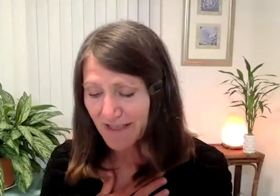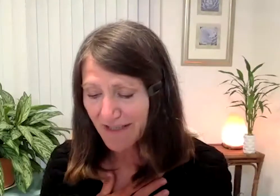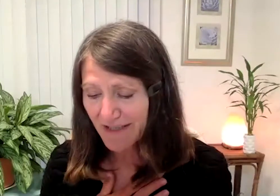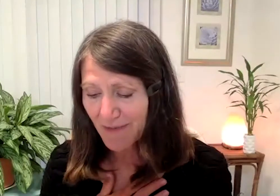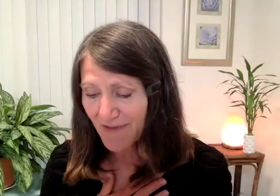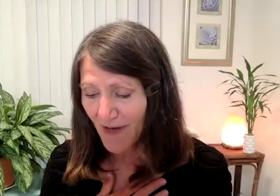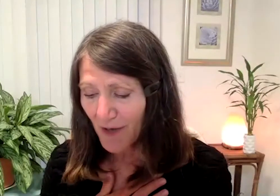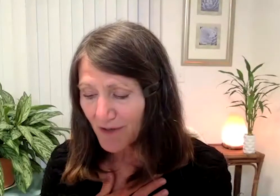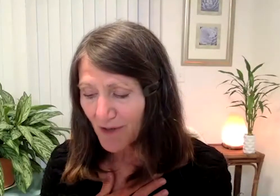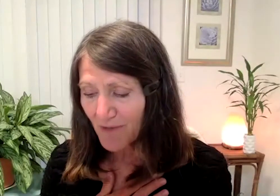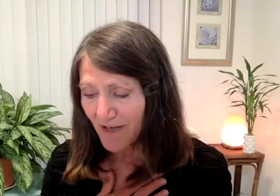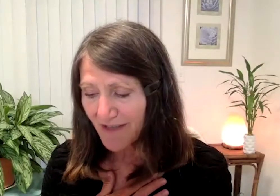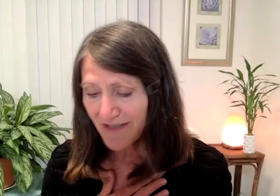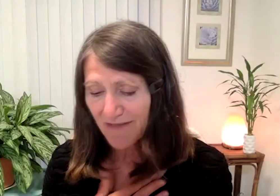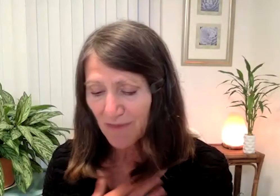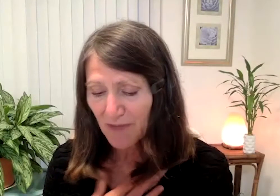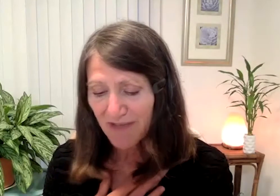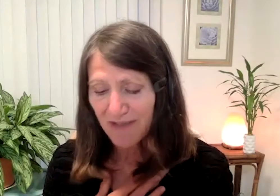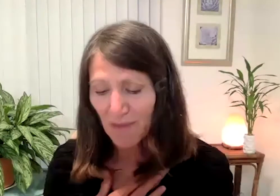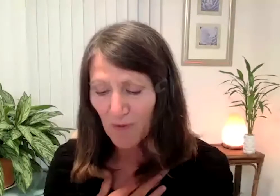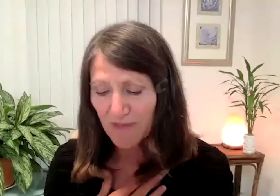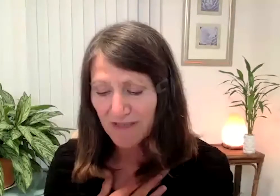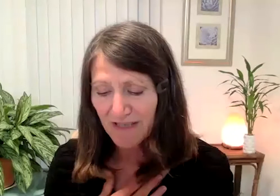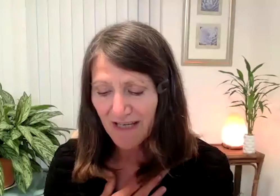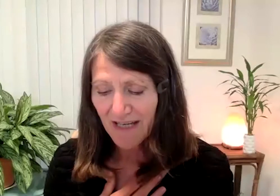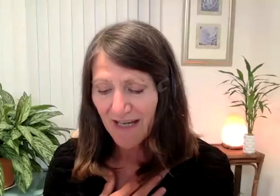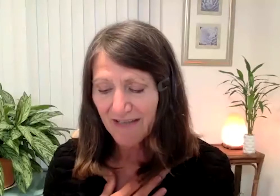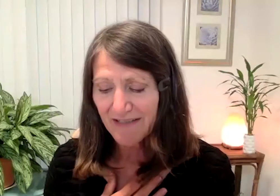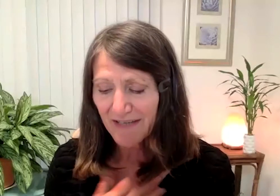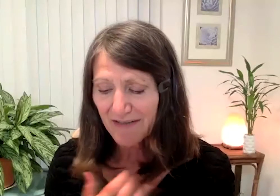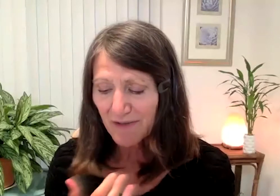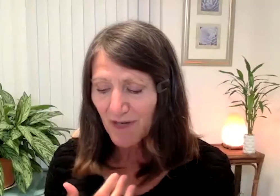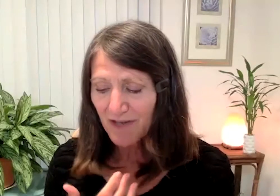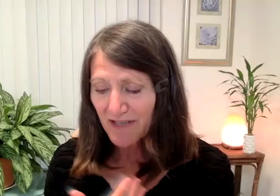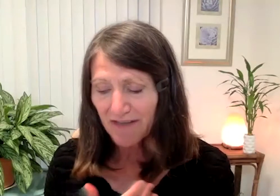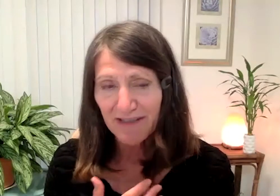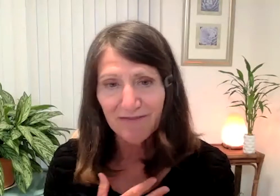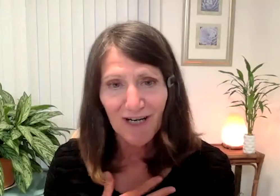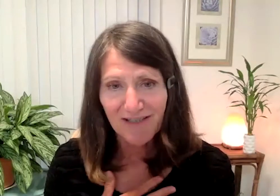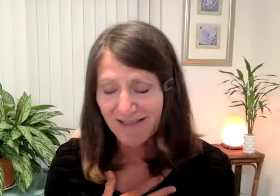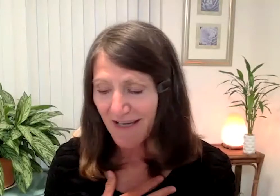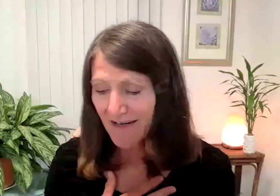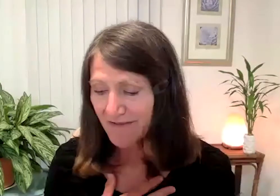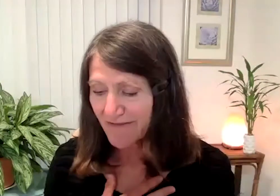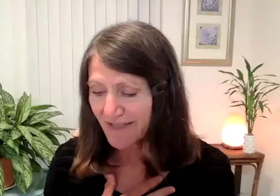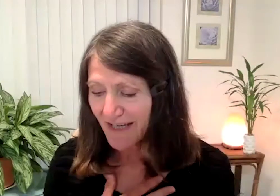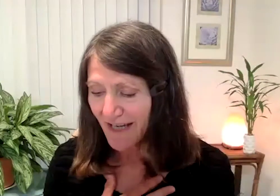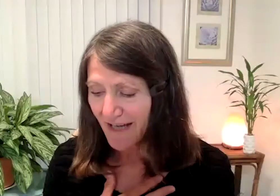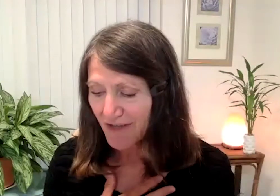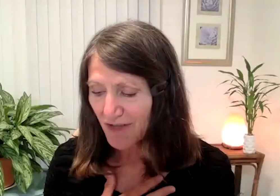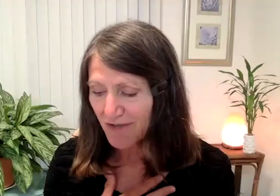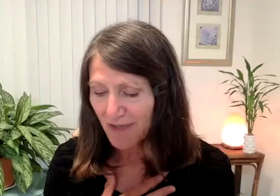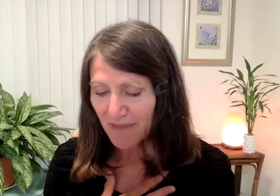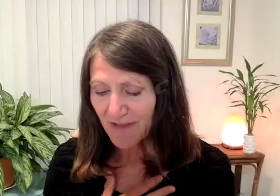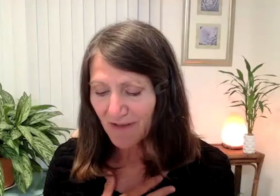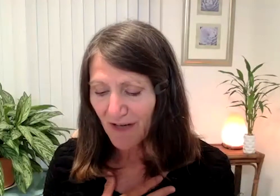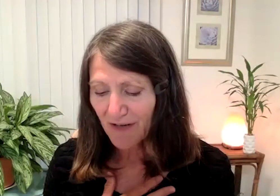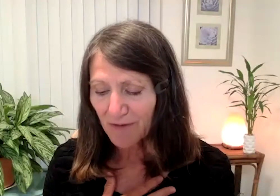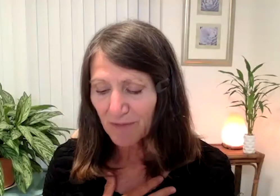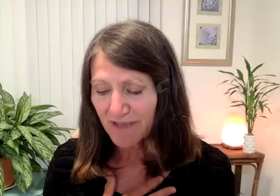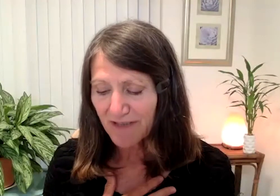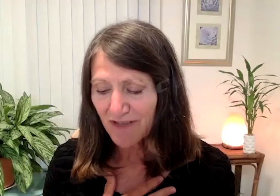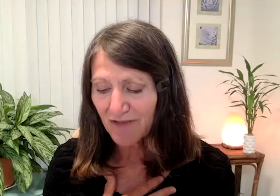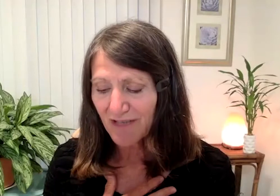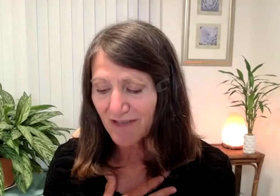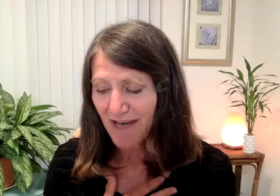justice begins with our awareness of the present moment, extends through our caring for ourselves, and shows up in the love